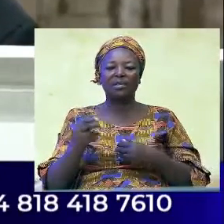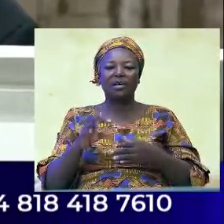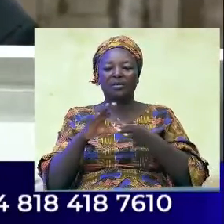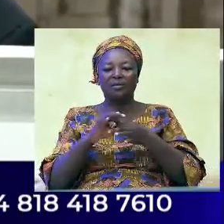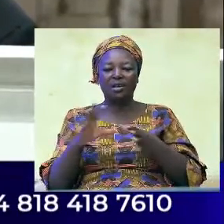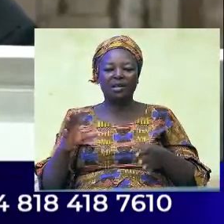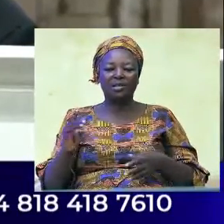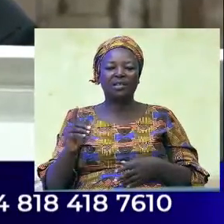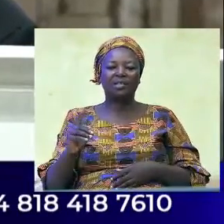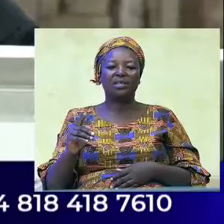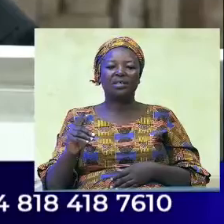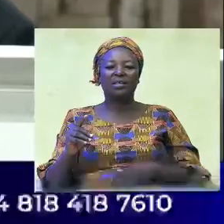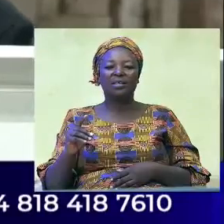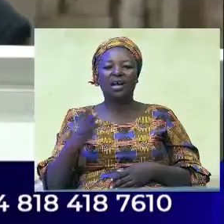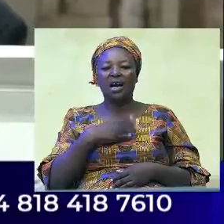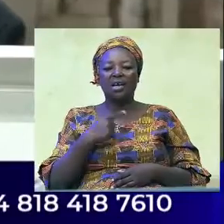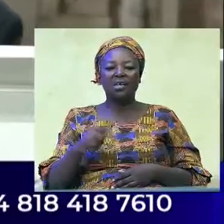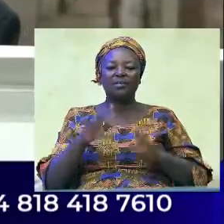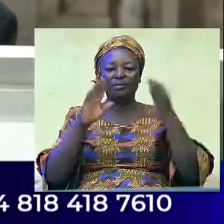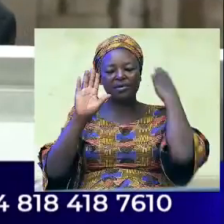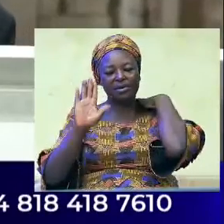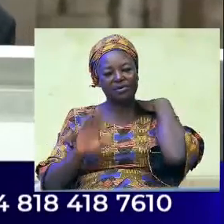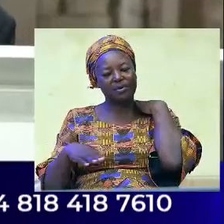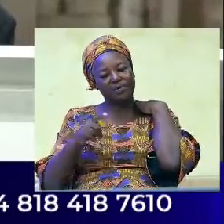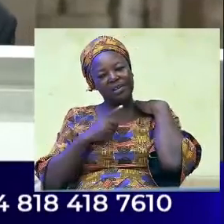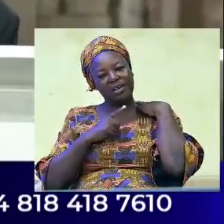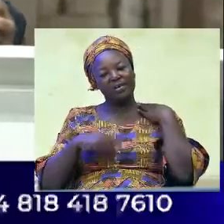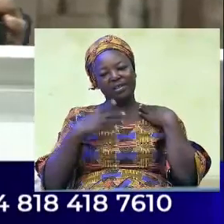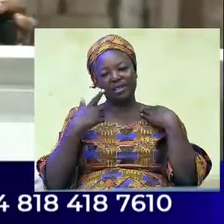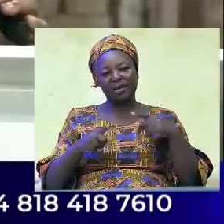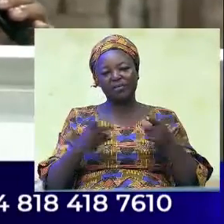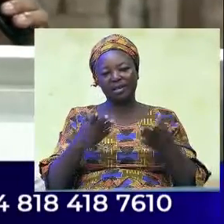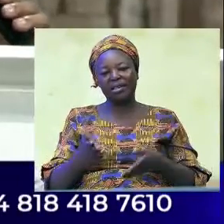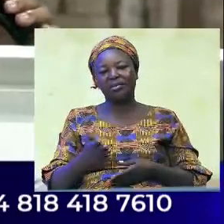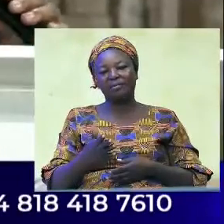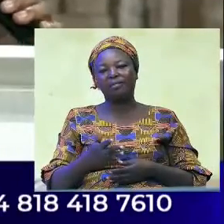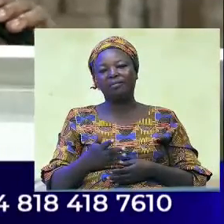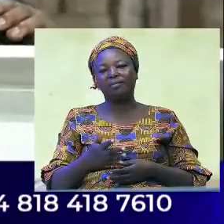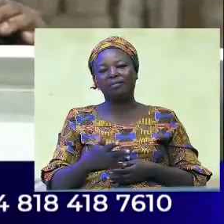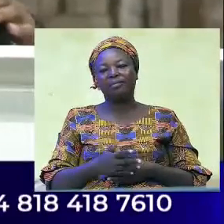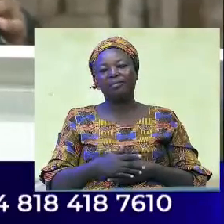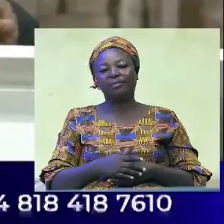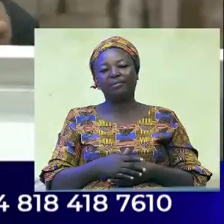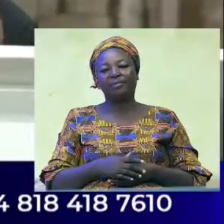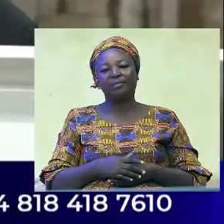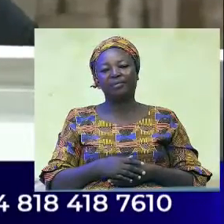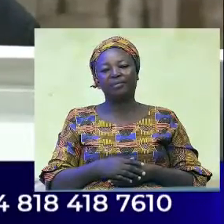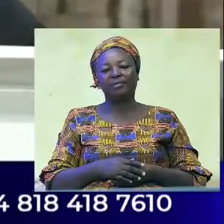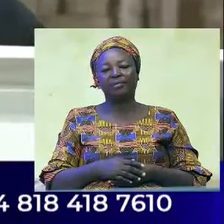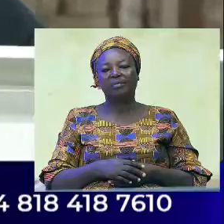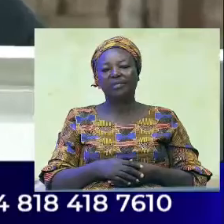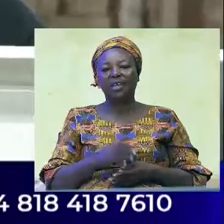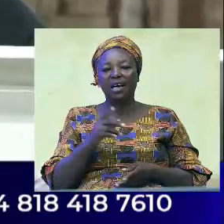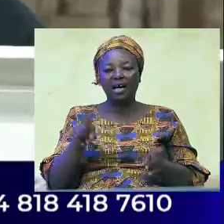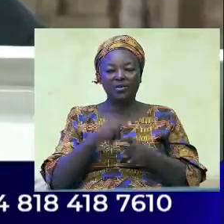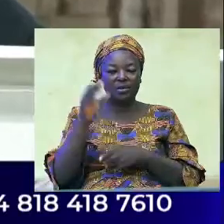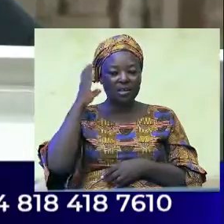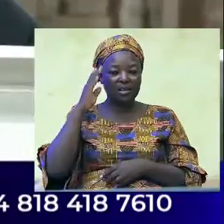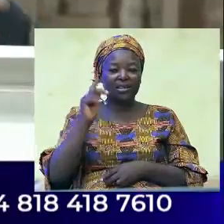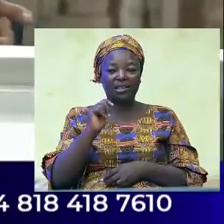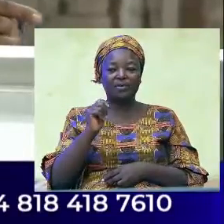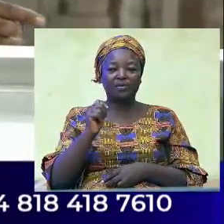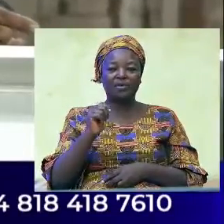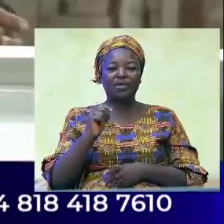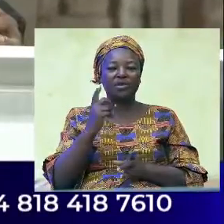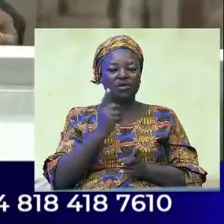The power has been released. The miracle is happening right there. keep on checking yourself. Your wheelchair, as